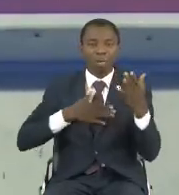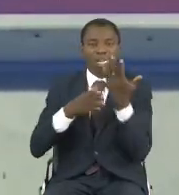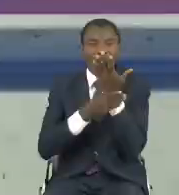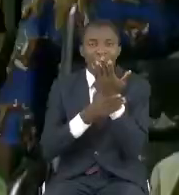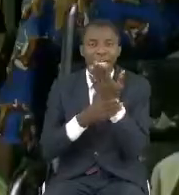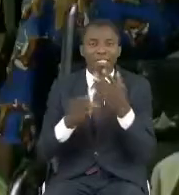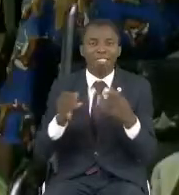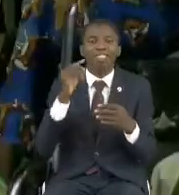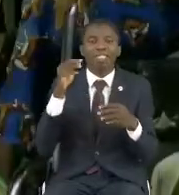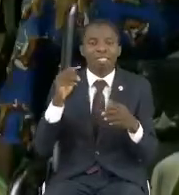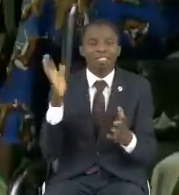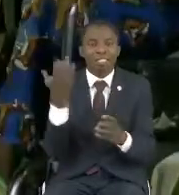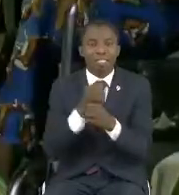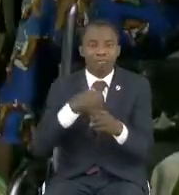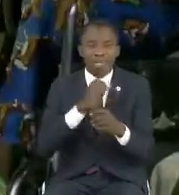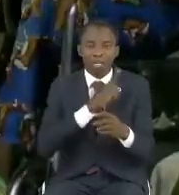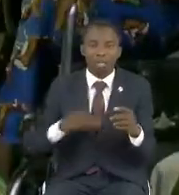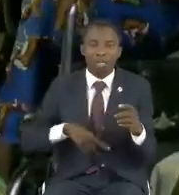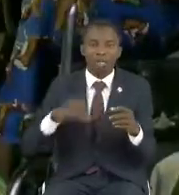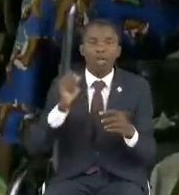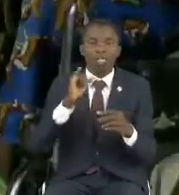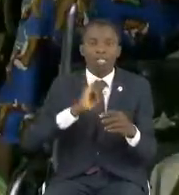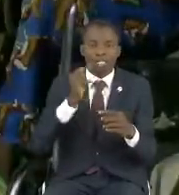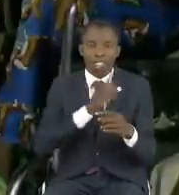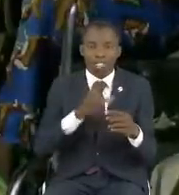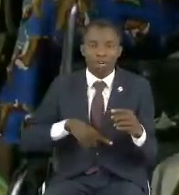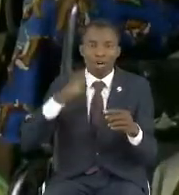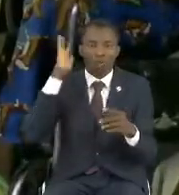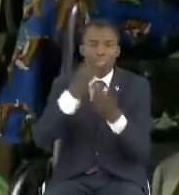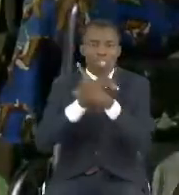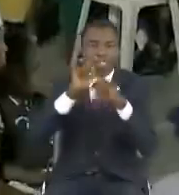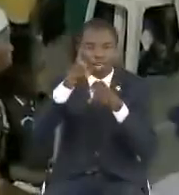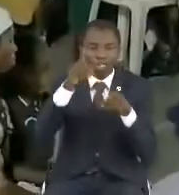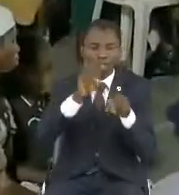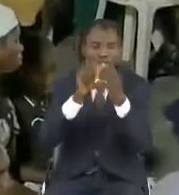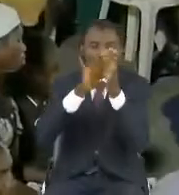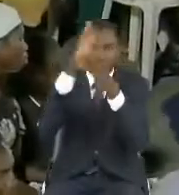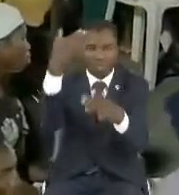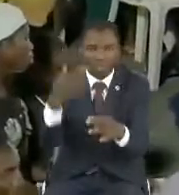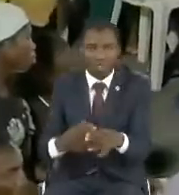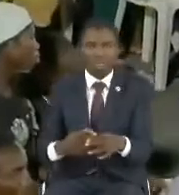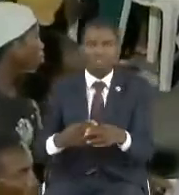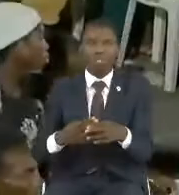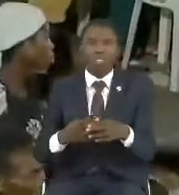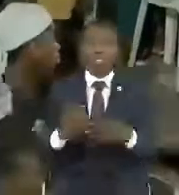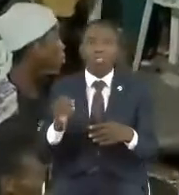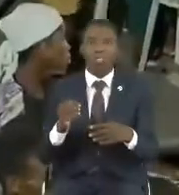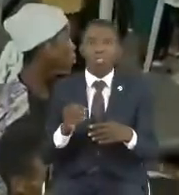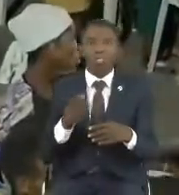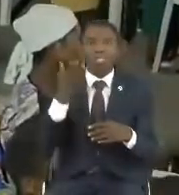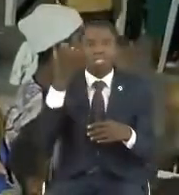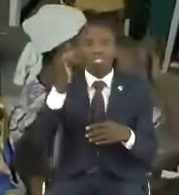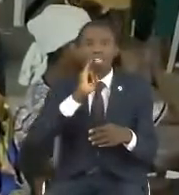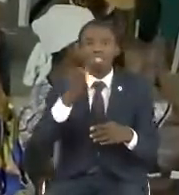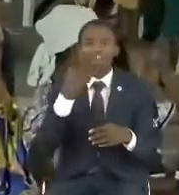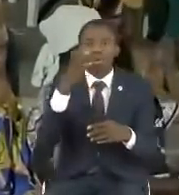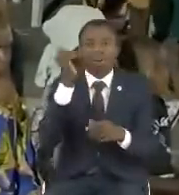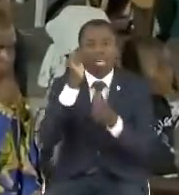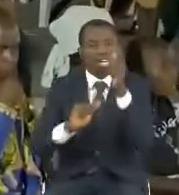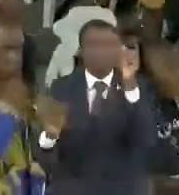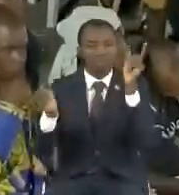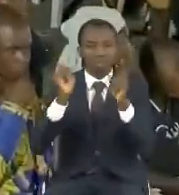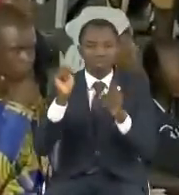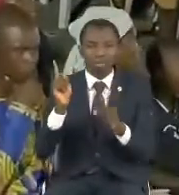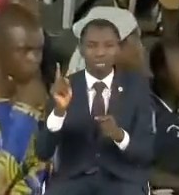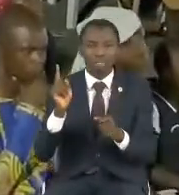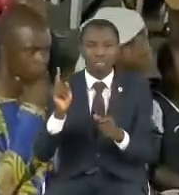deliver you. Yeah. I said, the Lord will deliver you. Yeah. There is curse everywhere. But now I